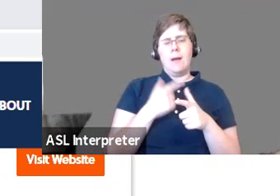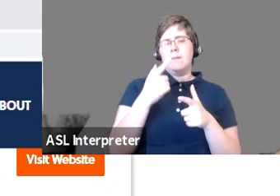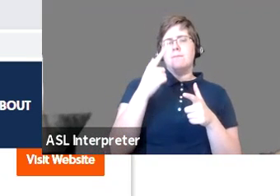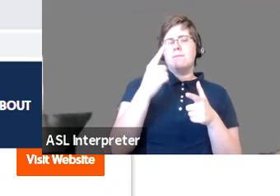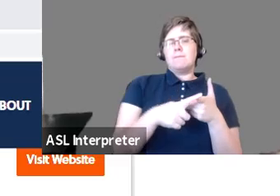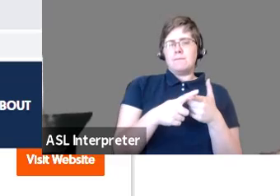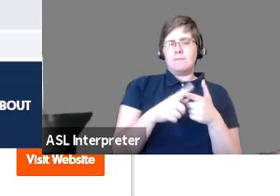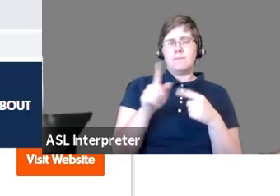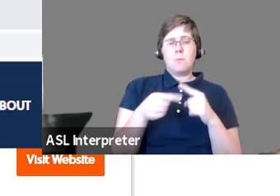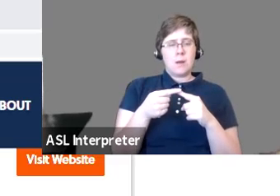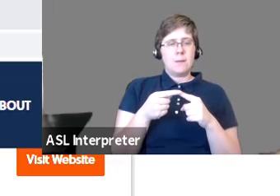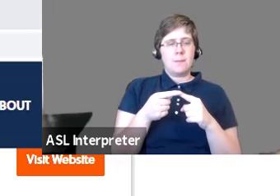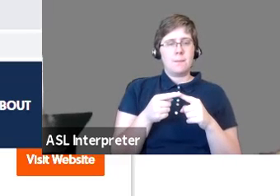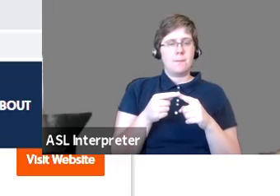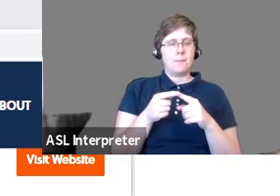When individuals